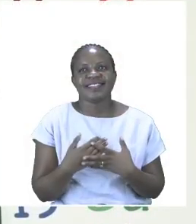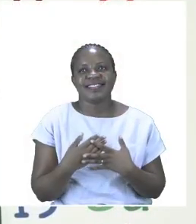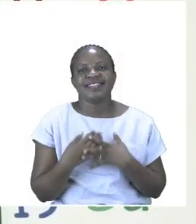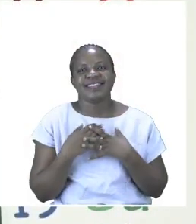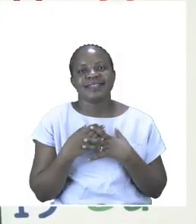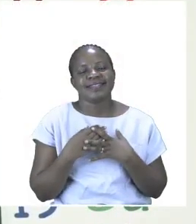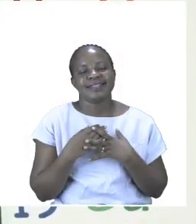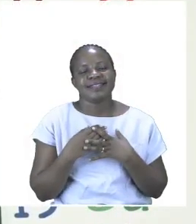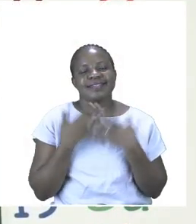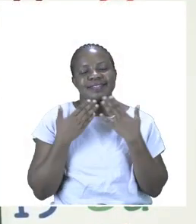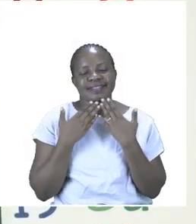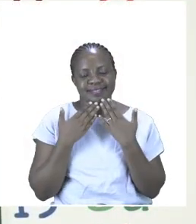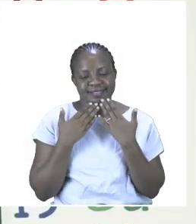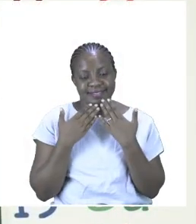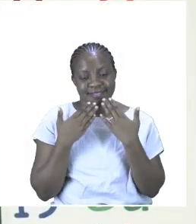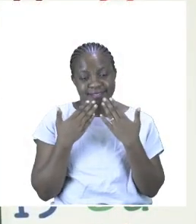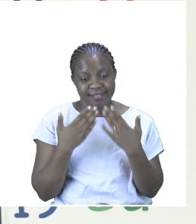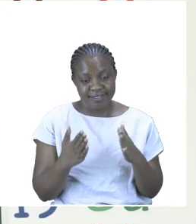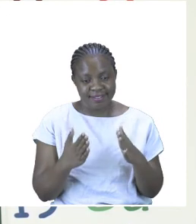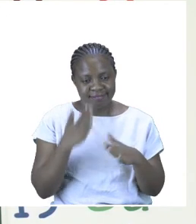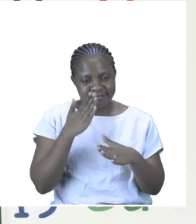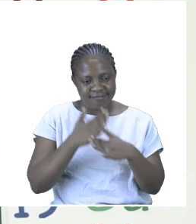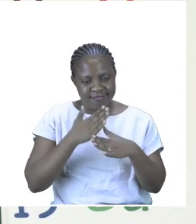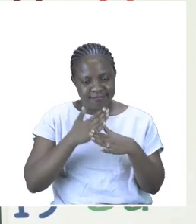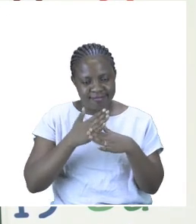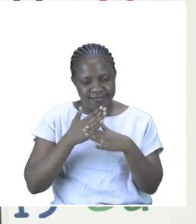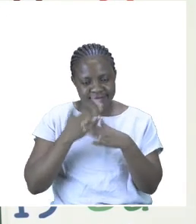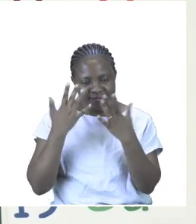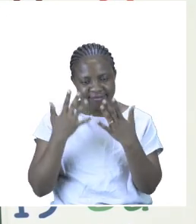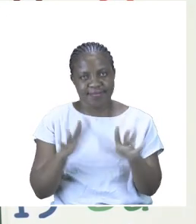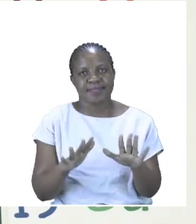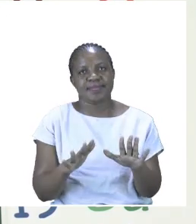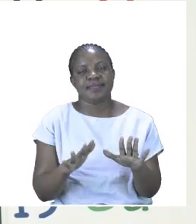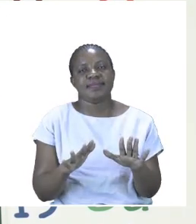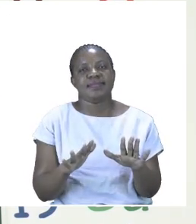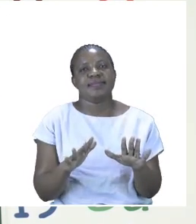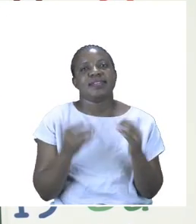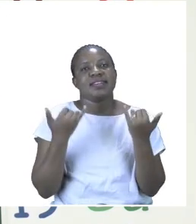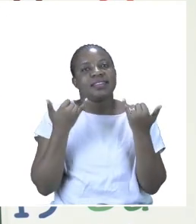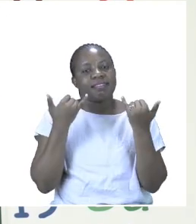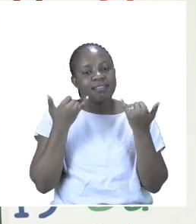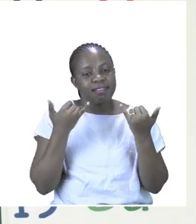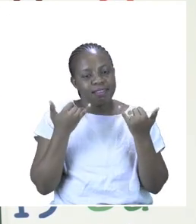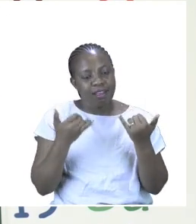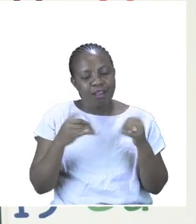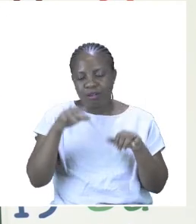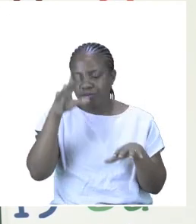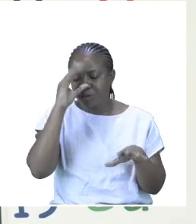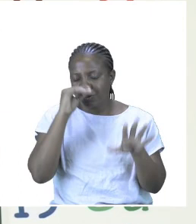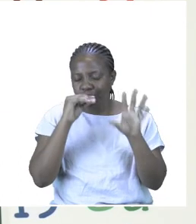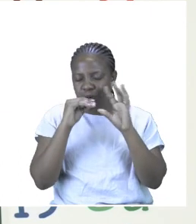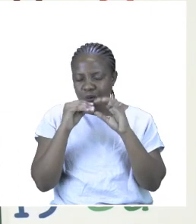Thank you so much for finishing your work. And now we are done for the